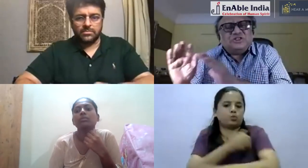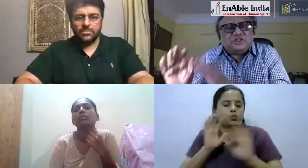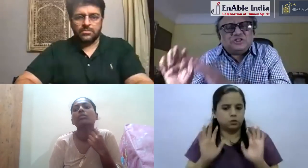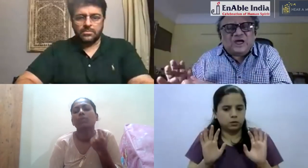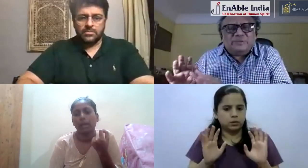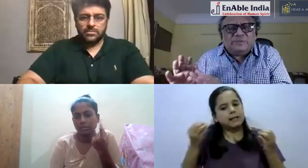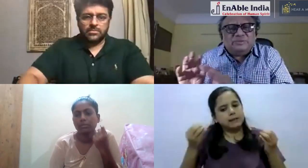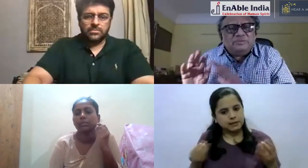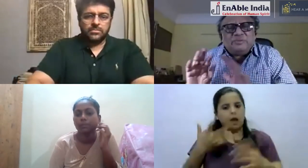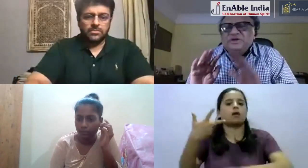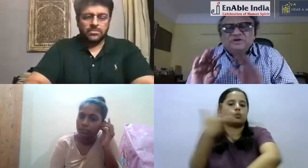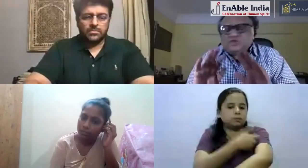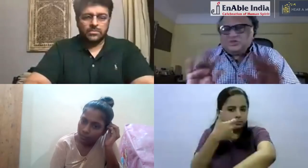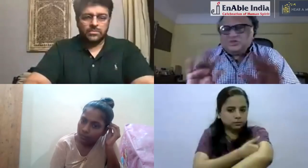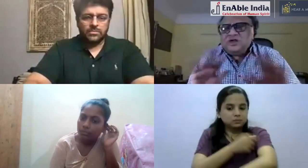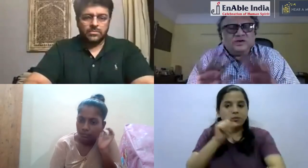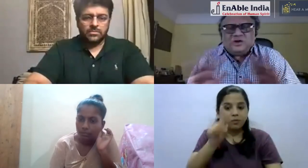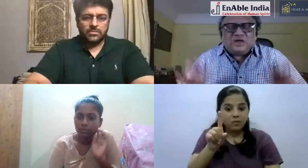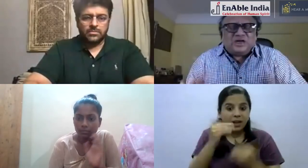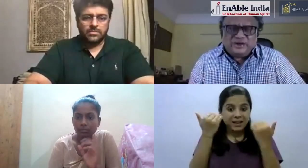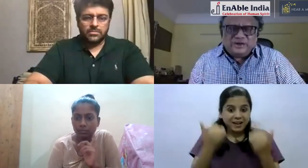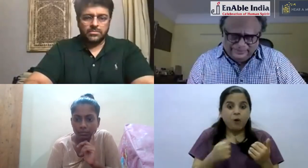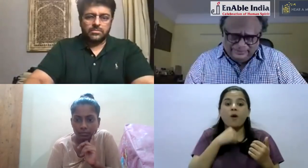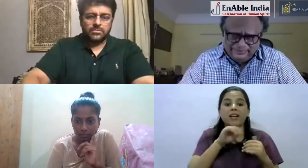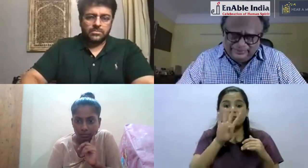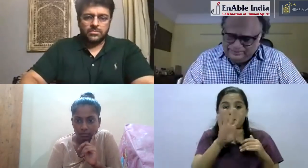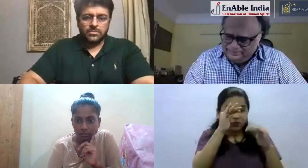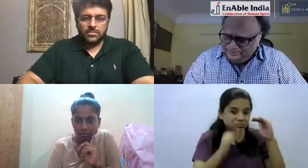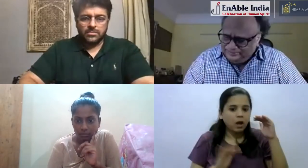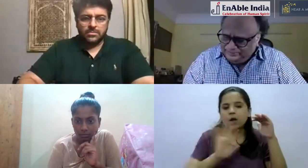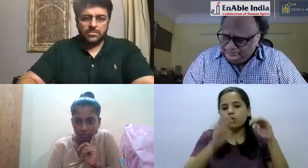vaccination will start, but still not clear.